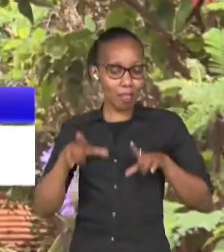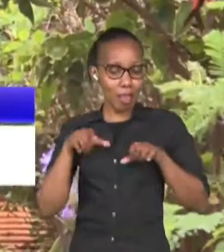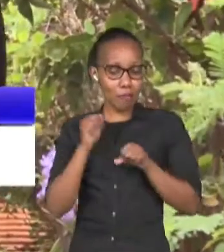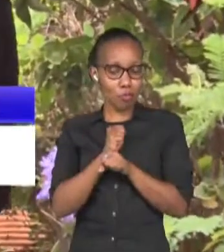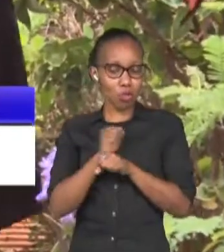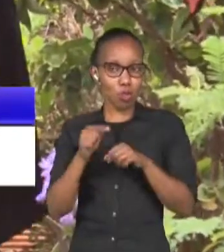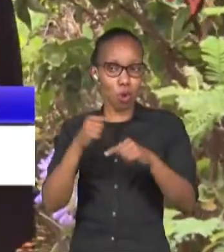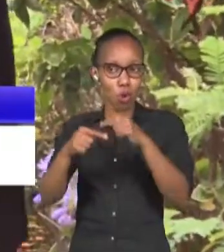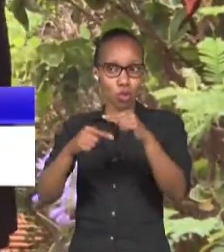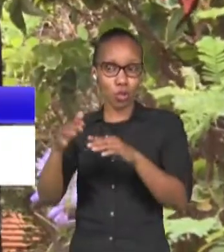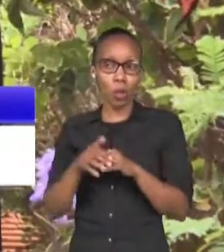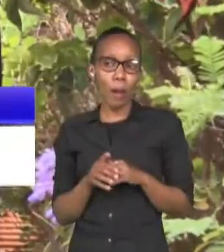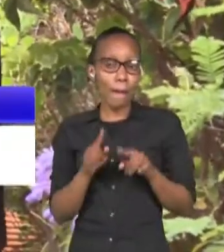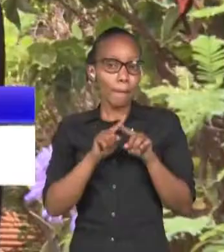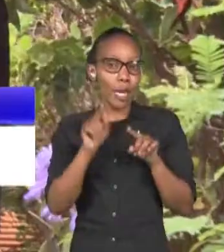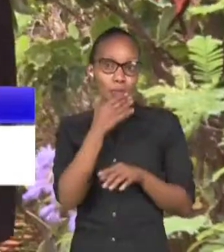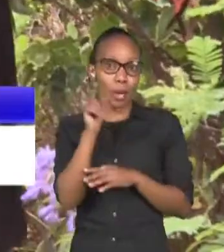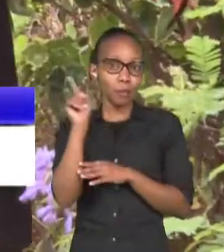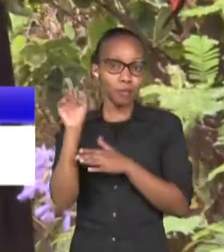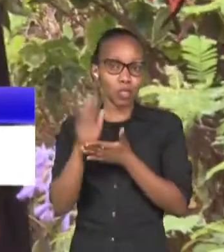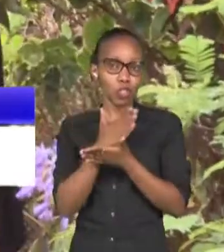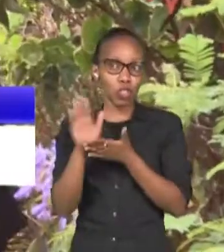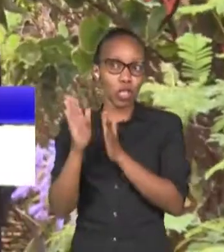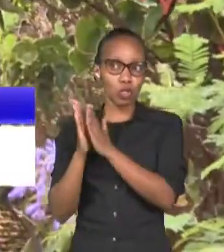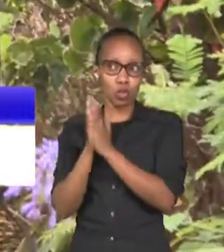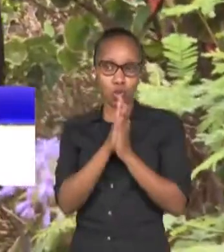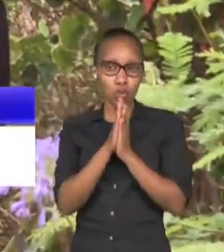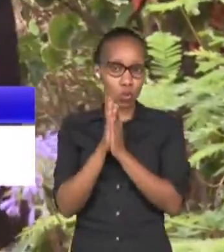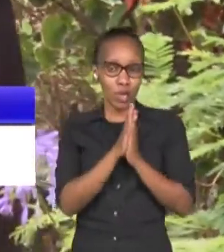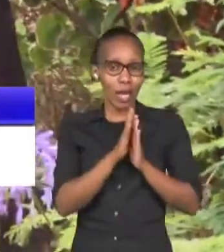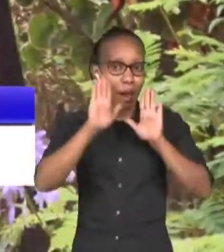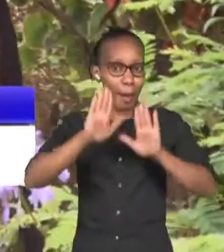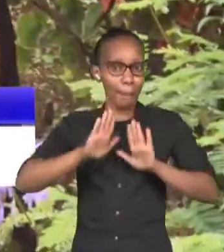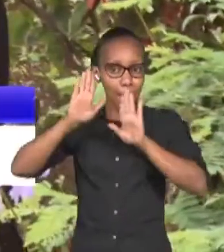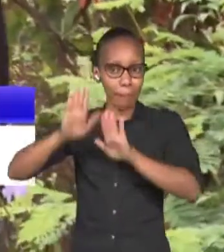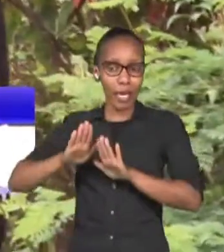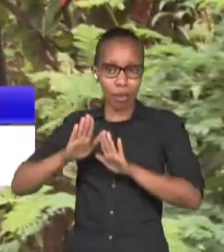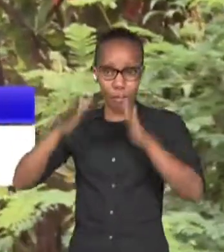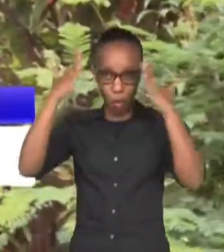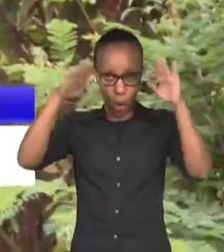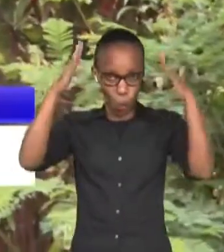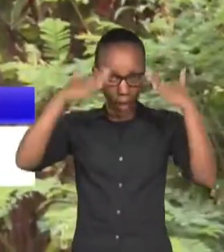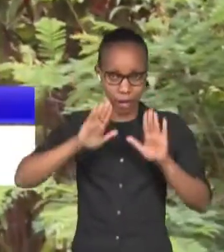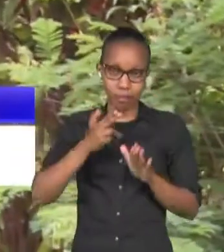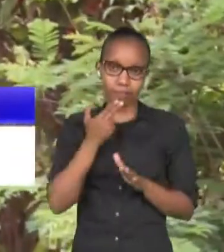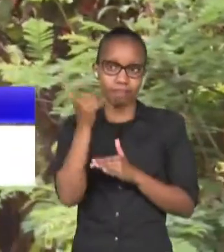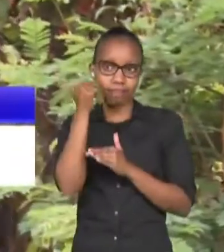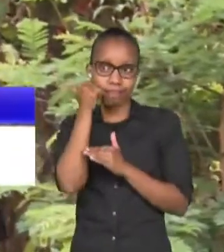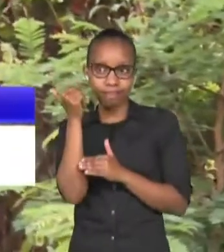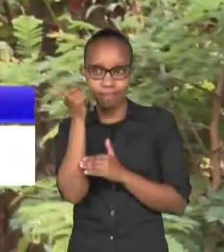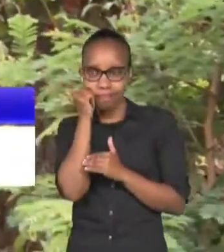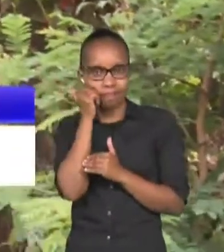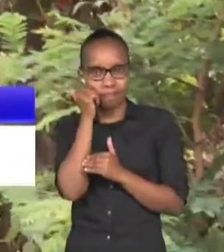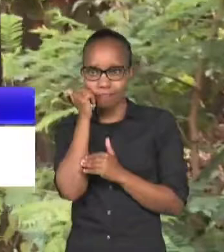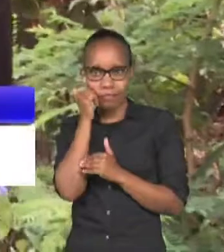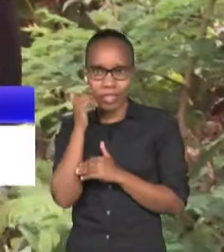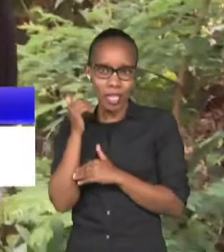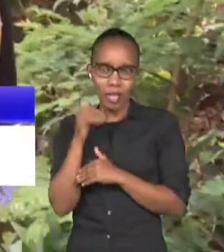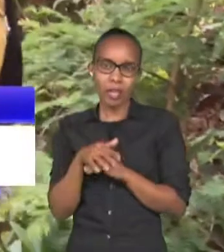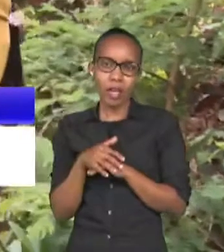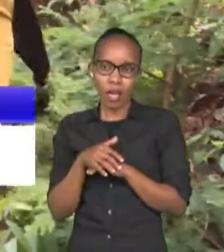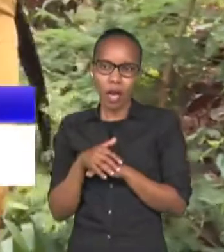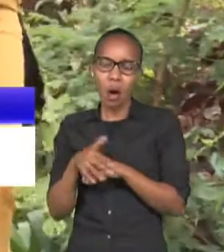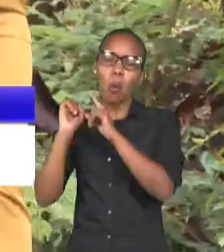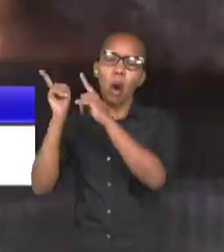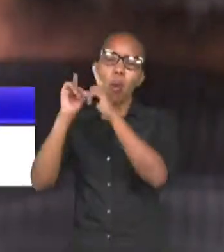continues to share his story, and though in his championing for diabetes awareness, myths surrounding the non-communicable disease make it difficult for